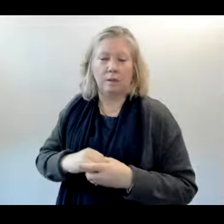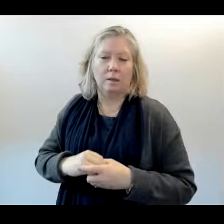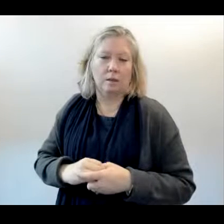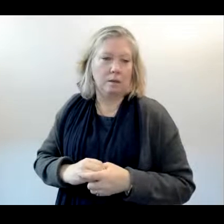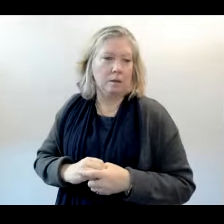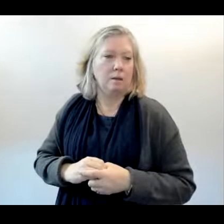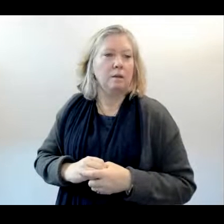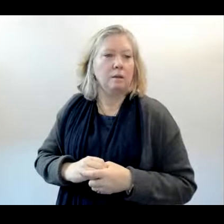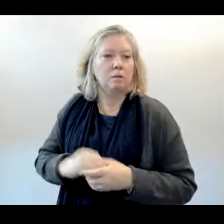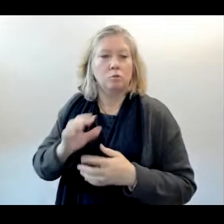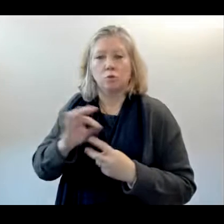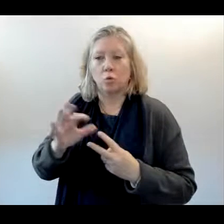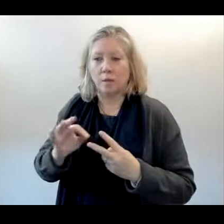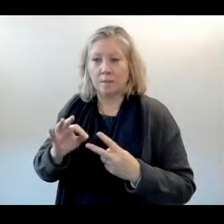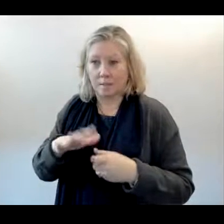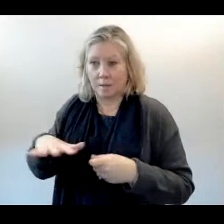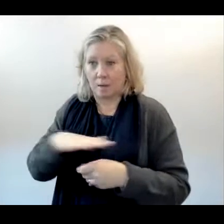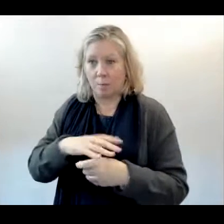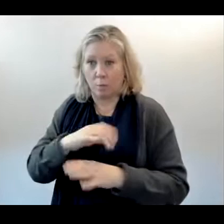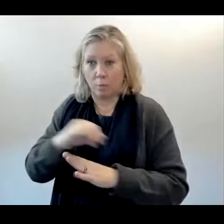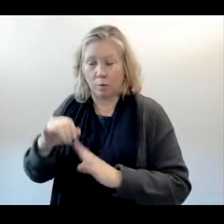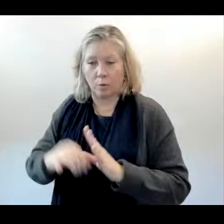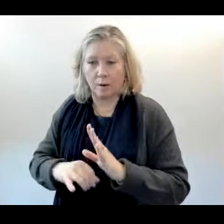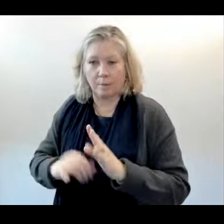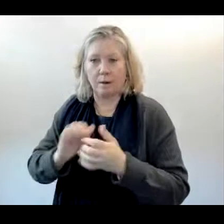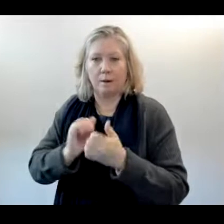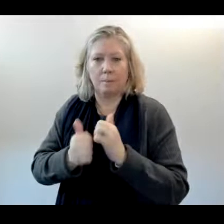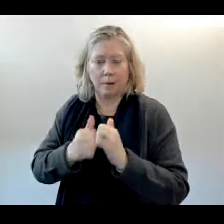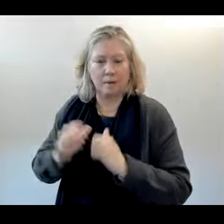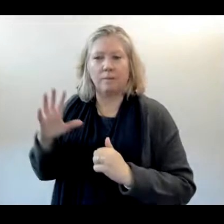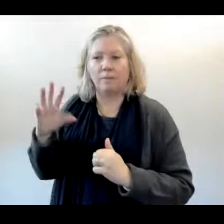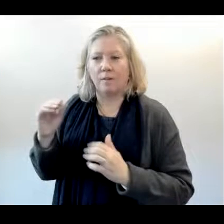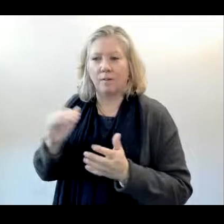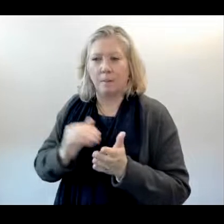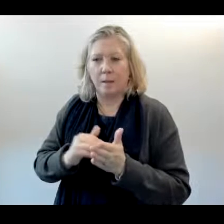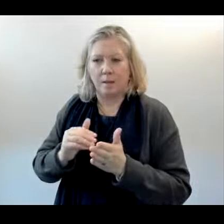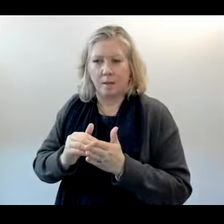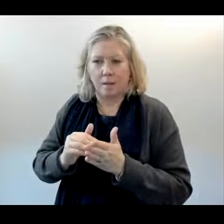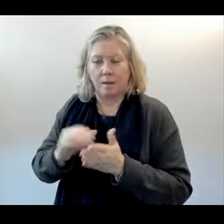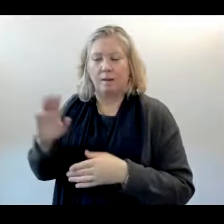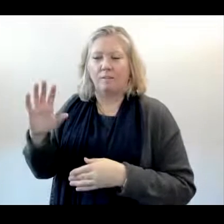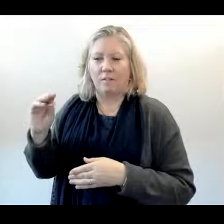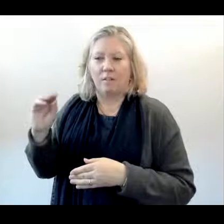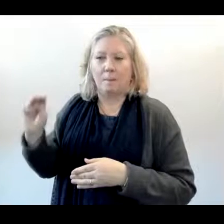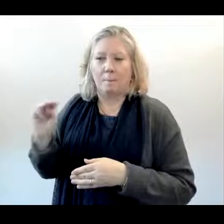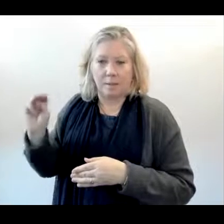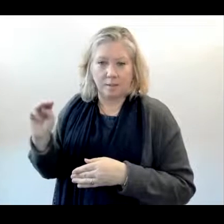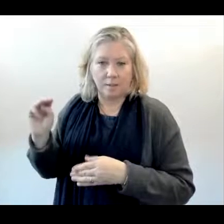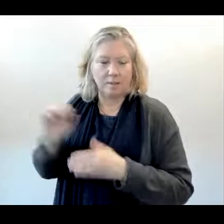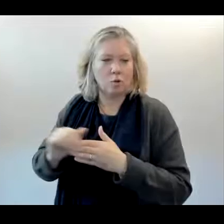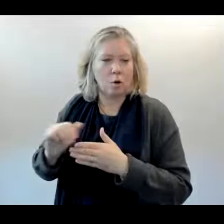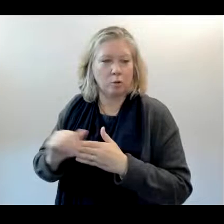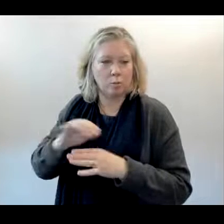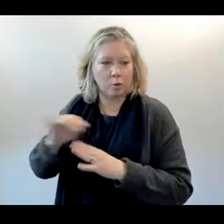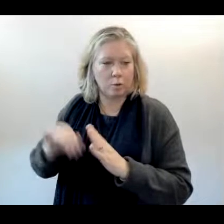The Choice Neighborhoods Program is a highly competitive $50 million federal grant program with the goal of rebuilding distressed